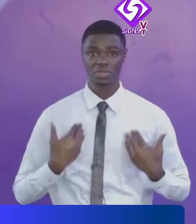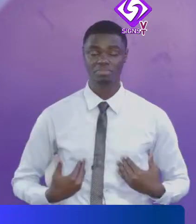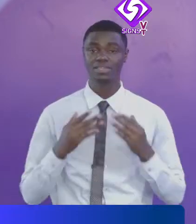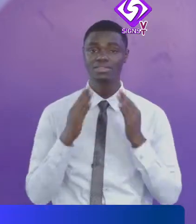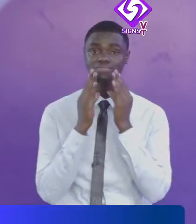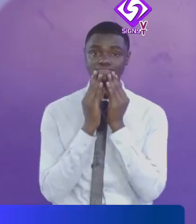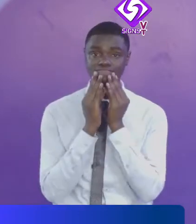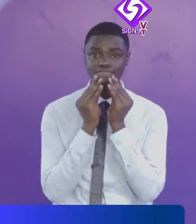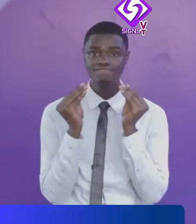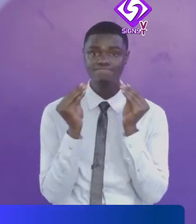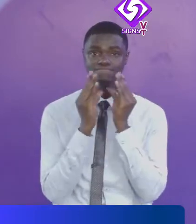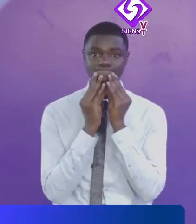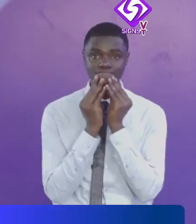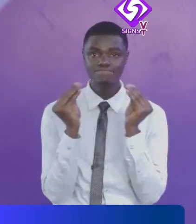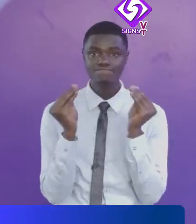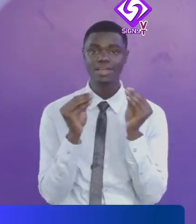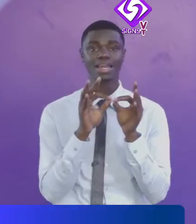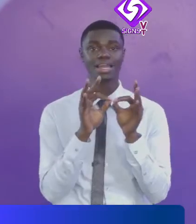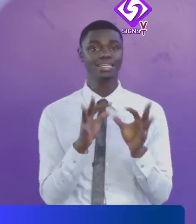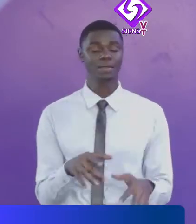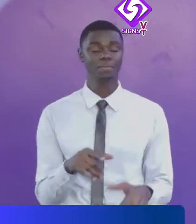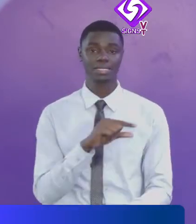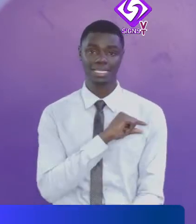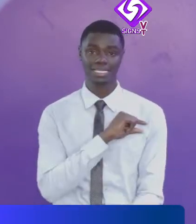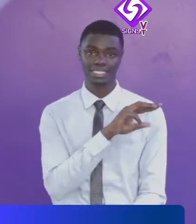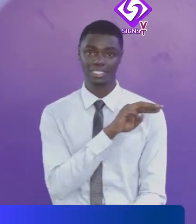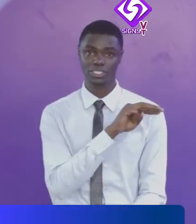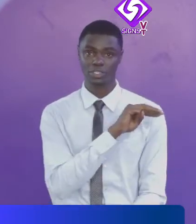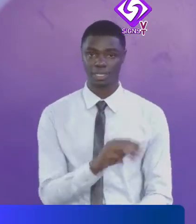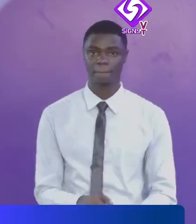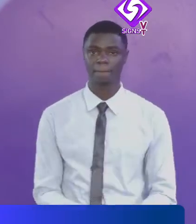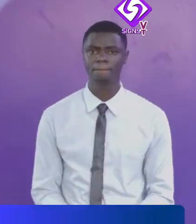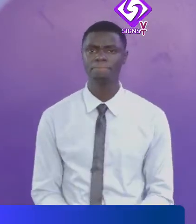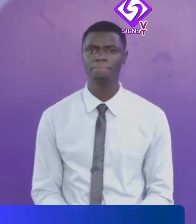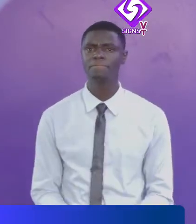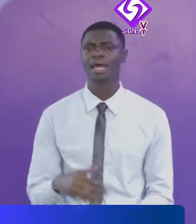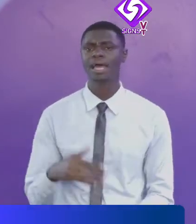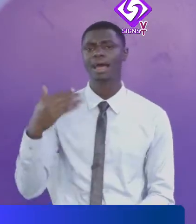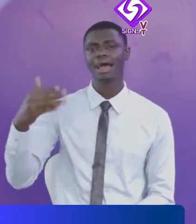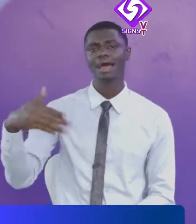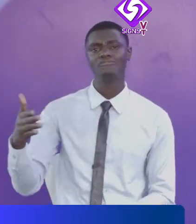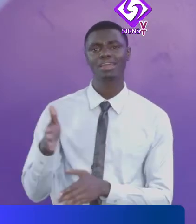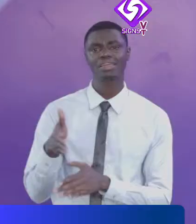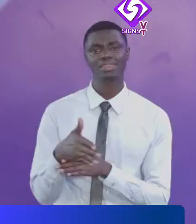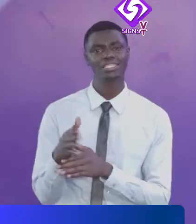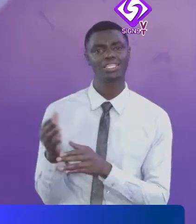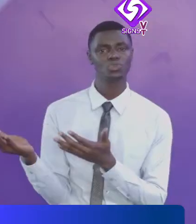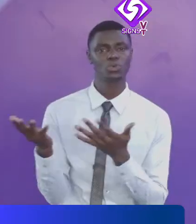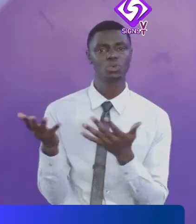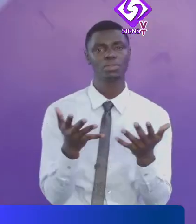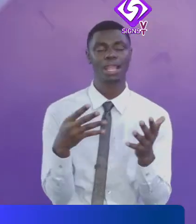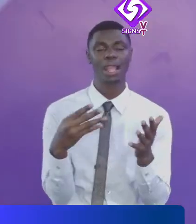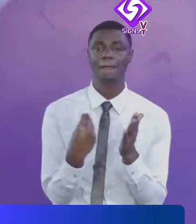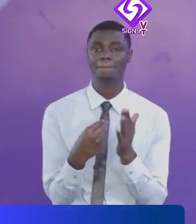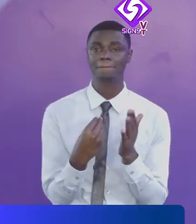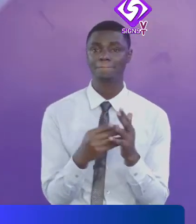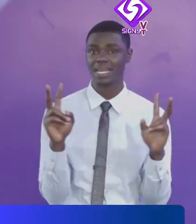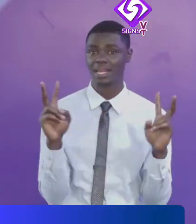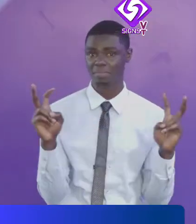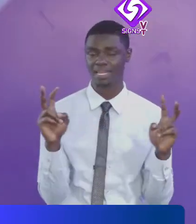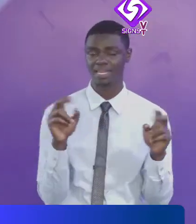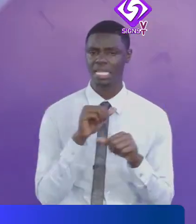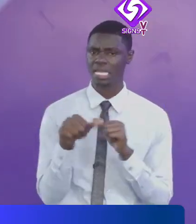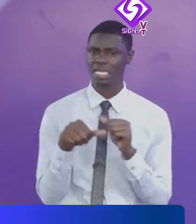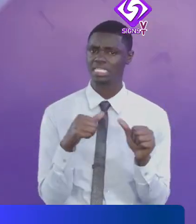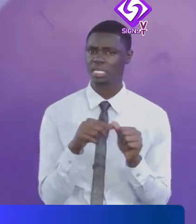And the sign language interpreter this morning is Gideon Miner. Every other Thursday, we bring you Money Matters, and it is